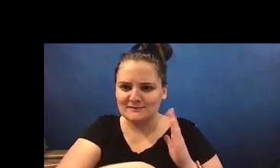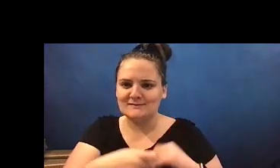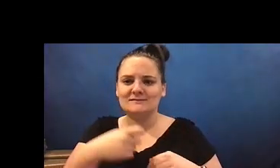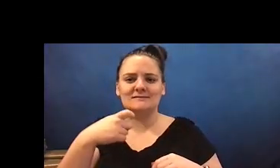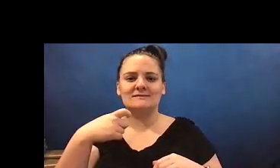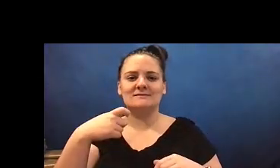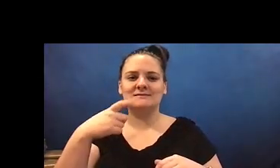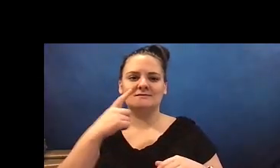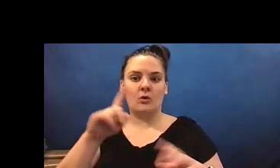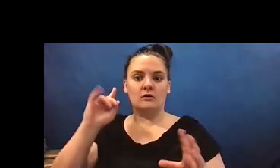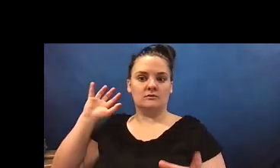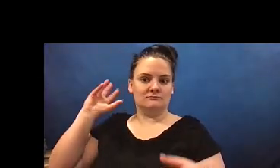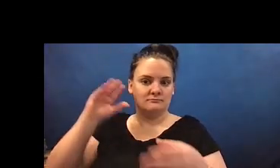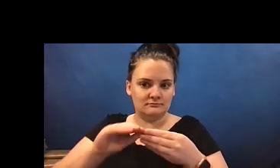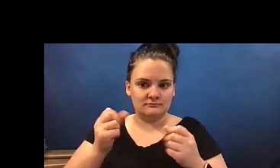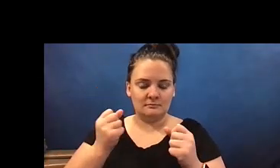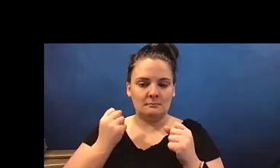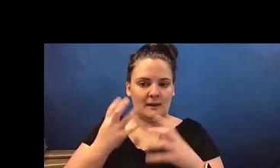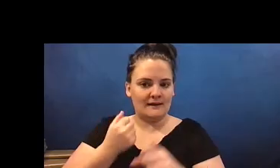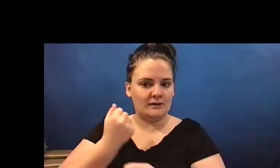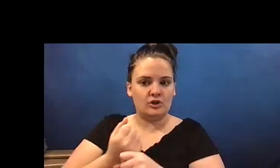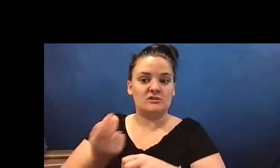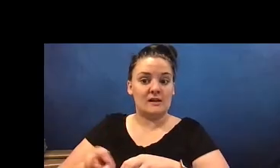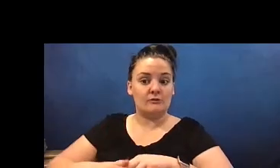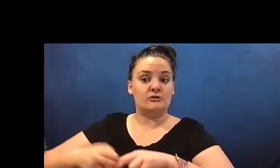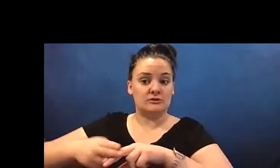over many, many years.